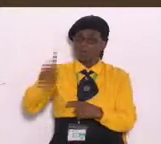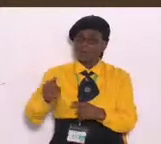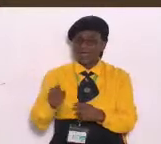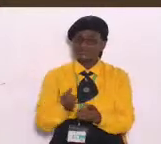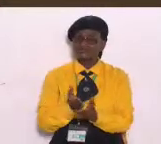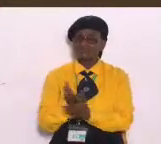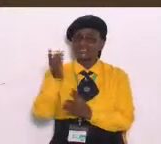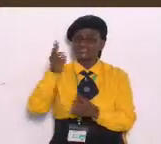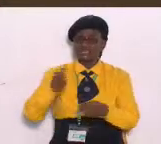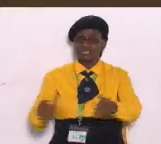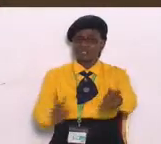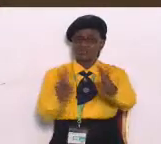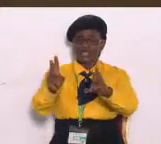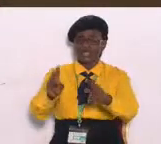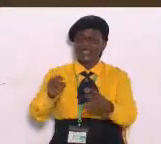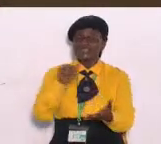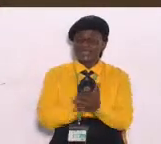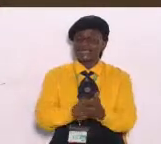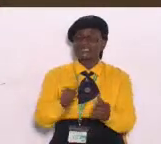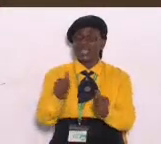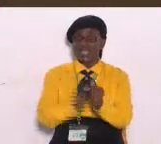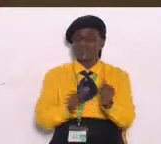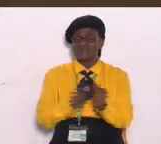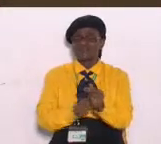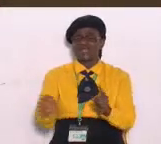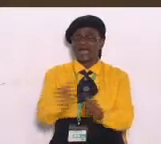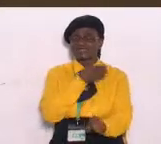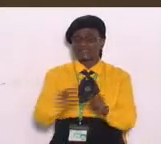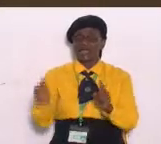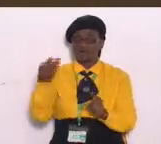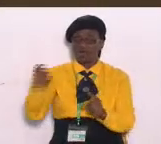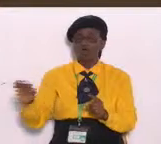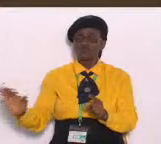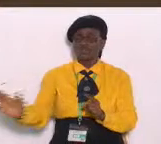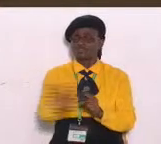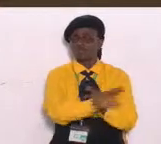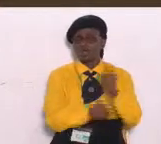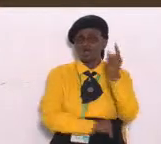that every attack on your resources